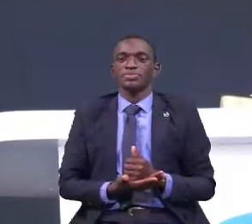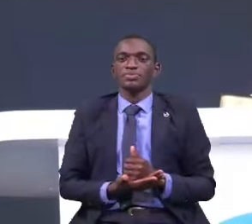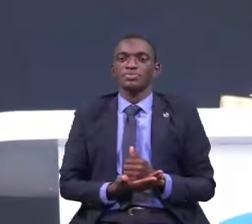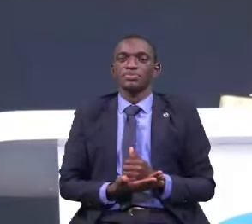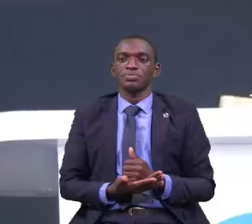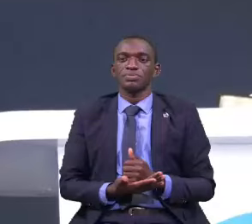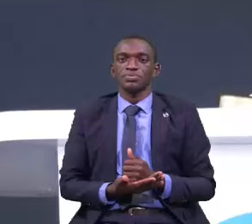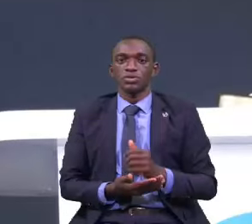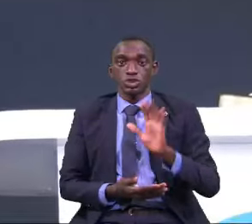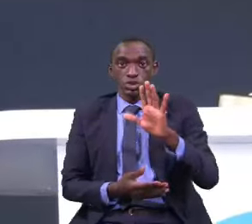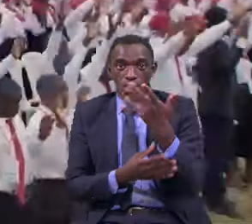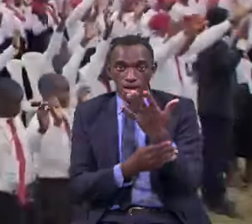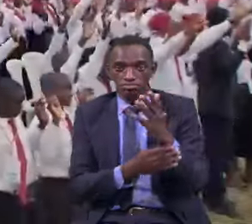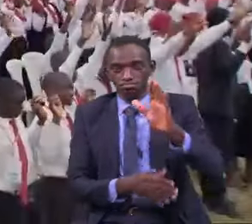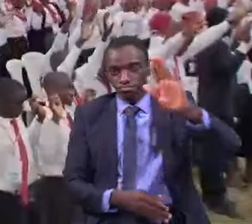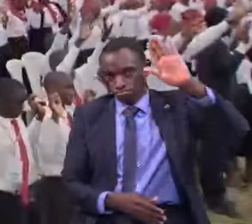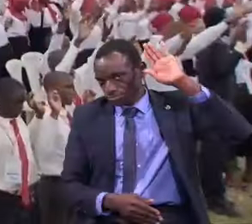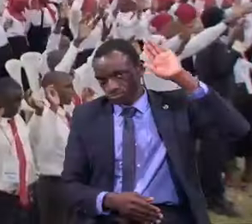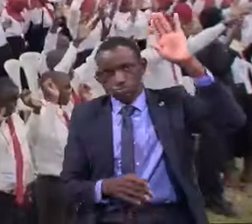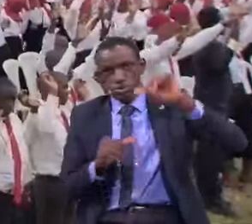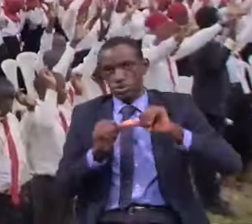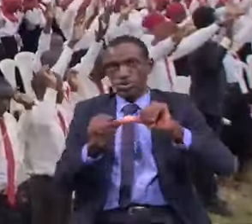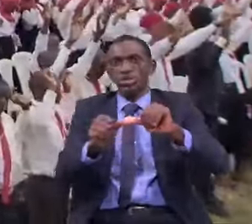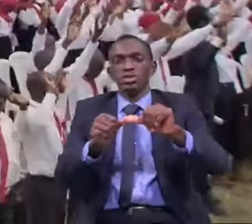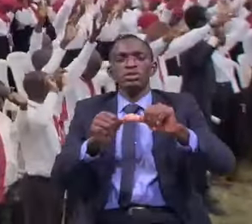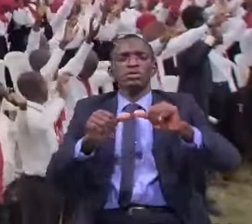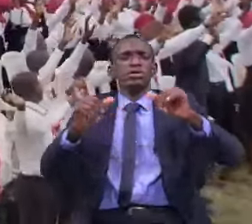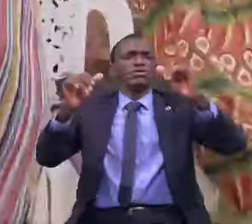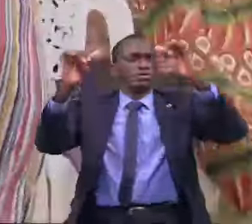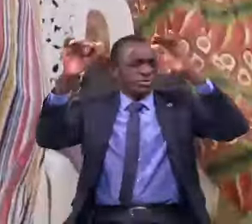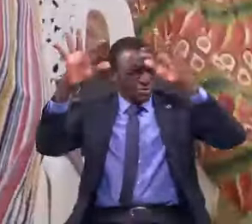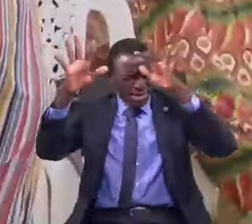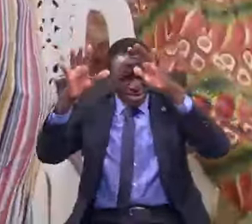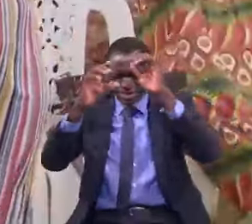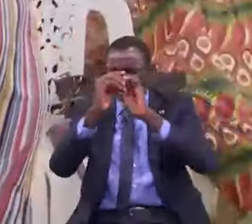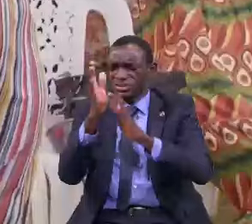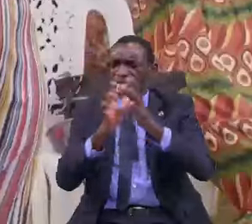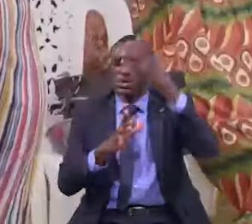Keep up your hand. Father, in the name of Jesus,